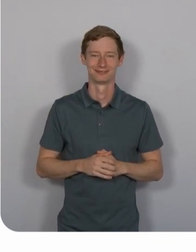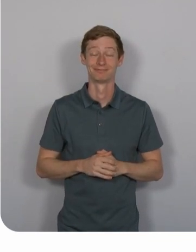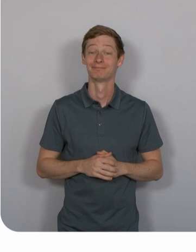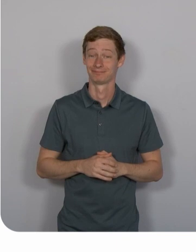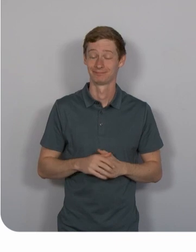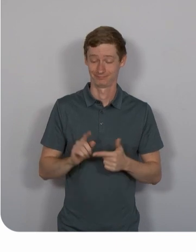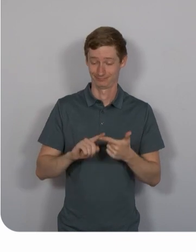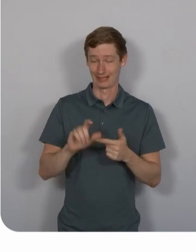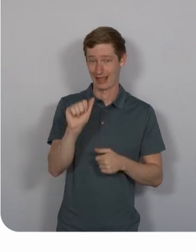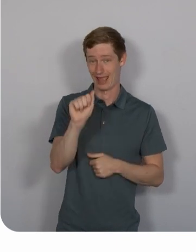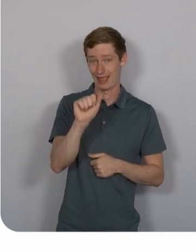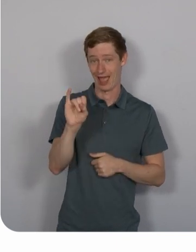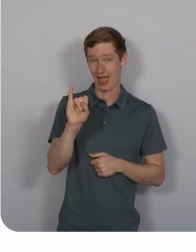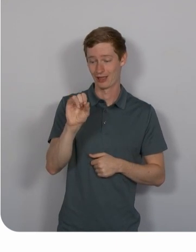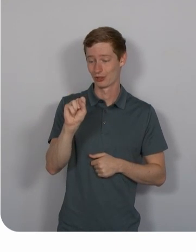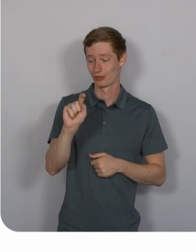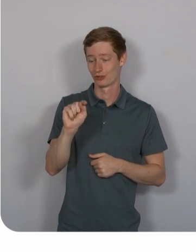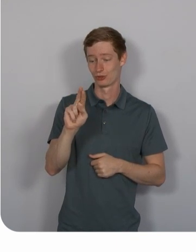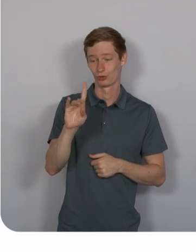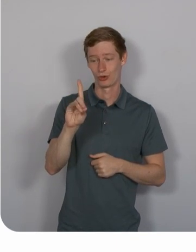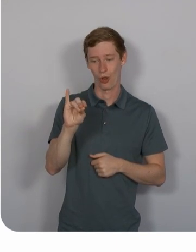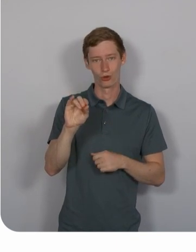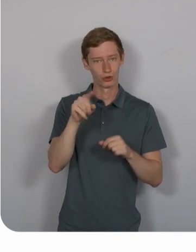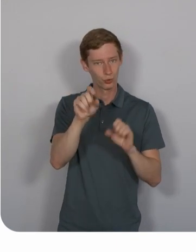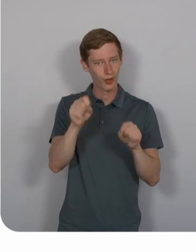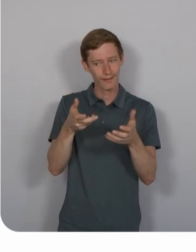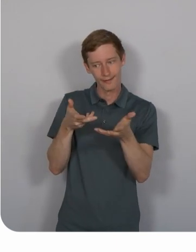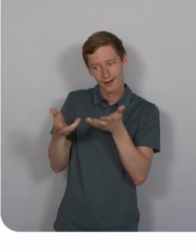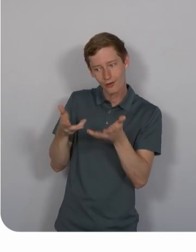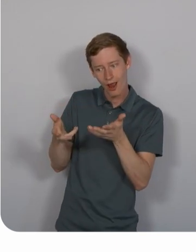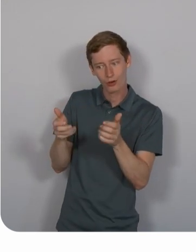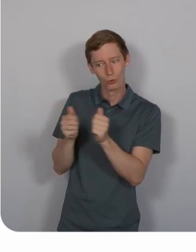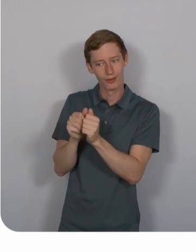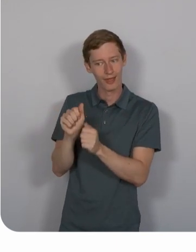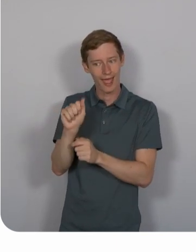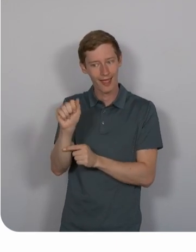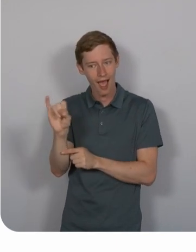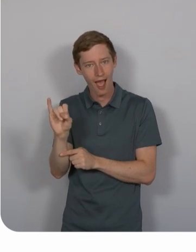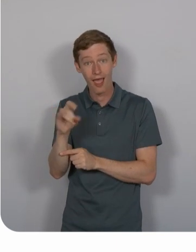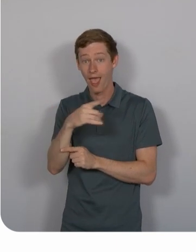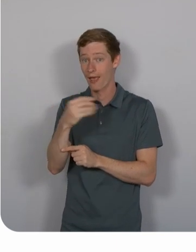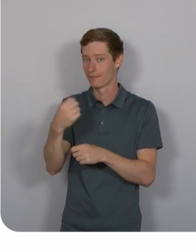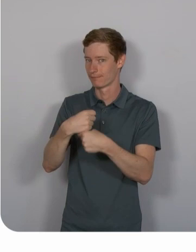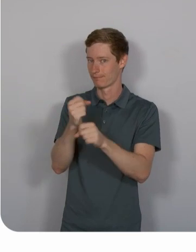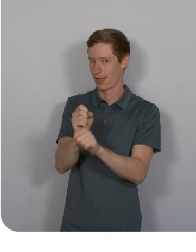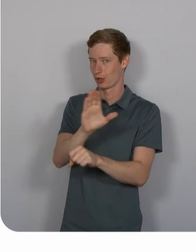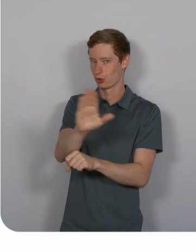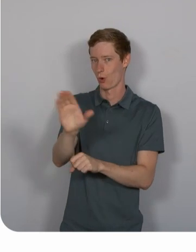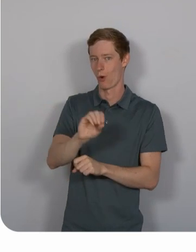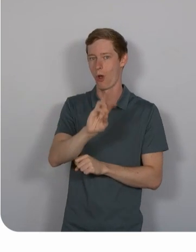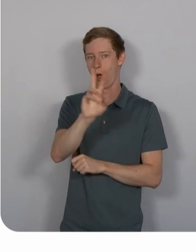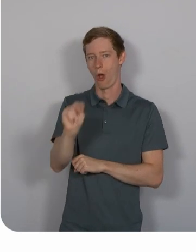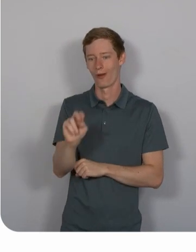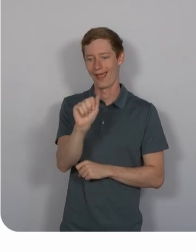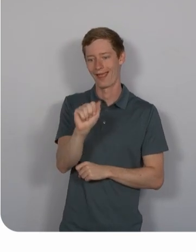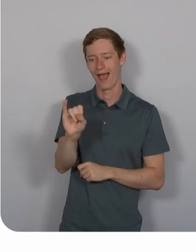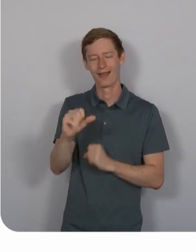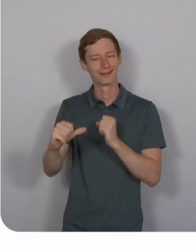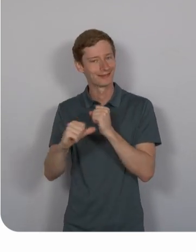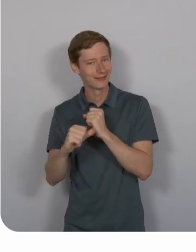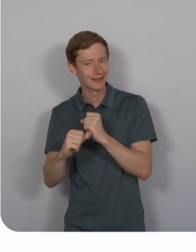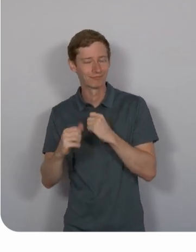Yeah. We've got AI Studio giving you the ability to interact with and soon build your own set of AIs for